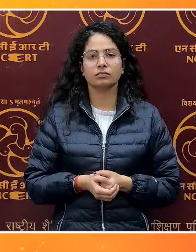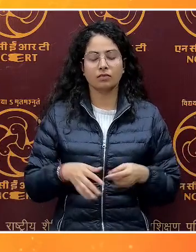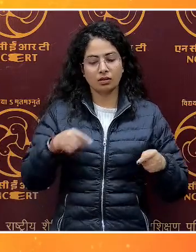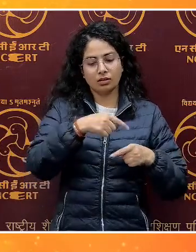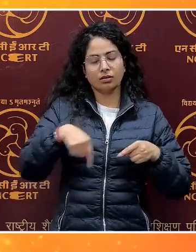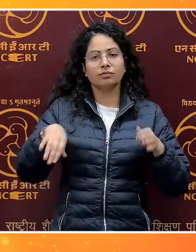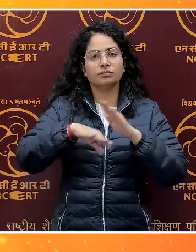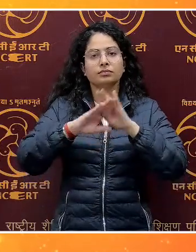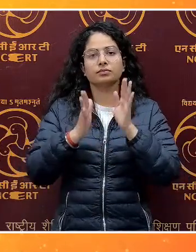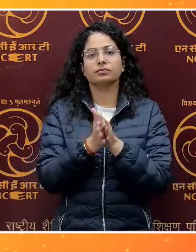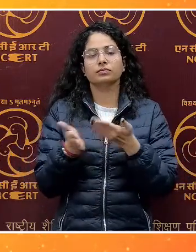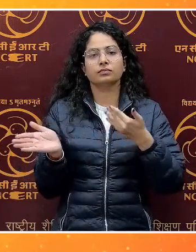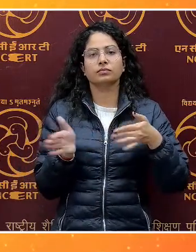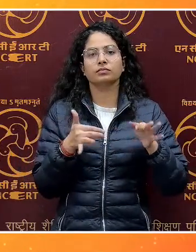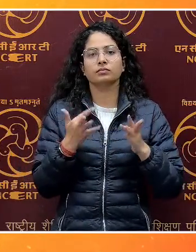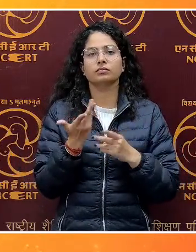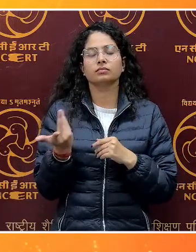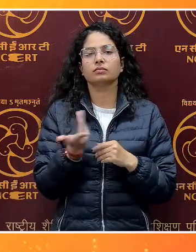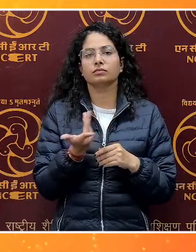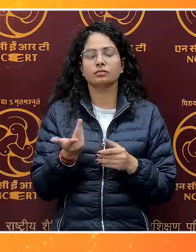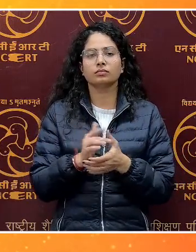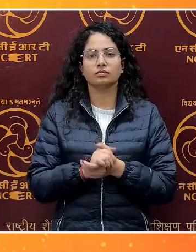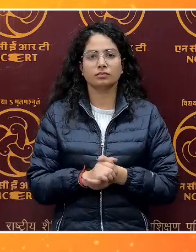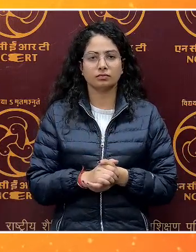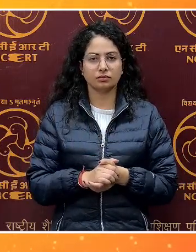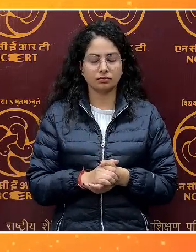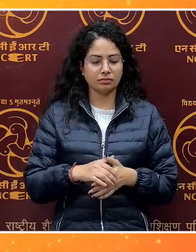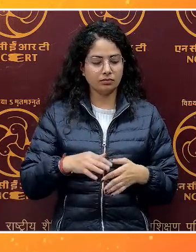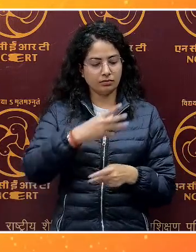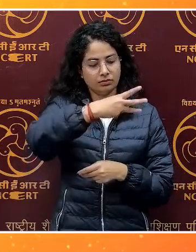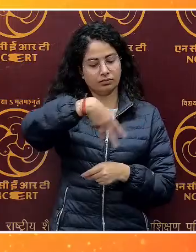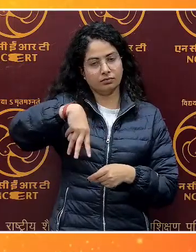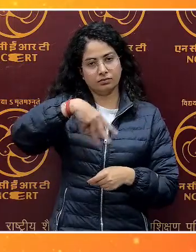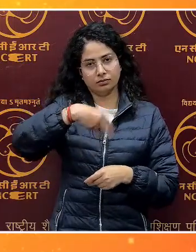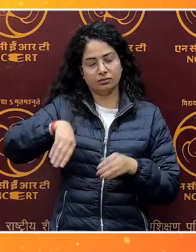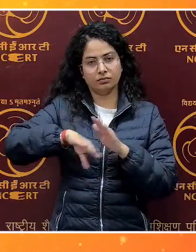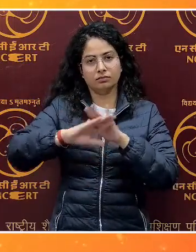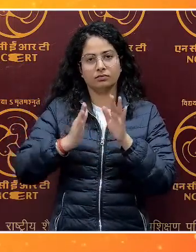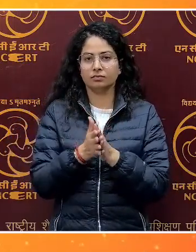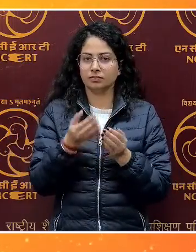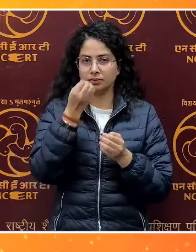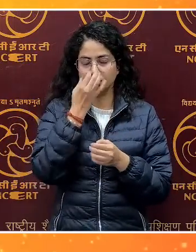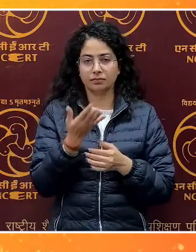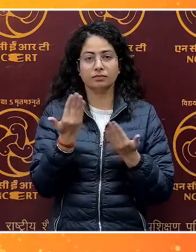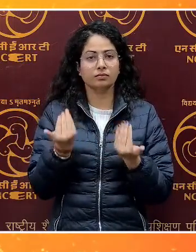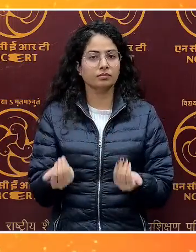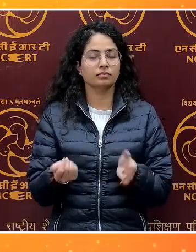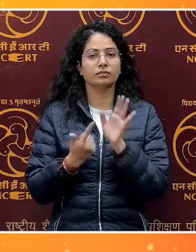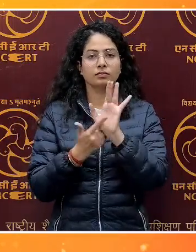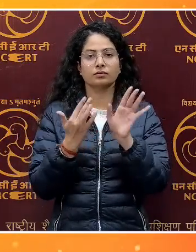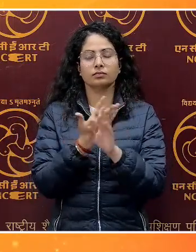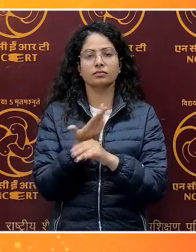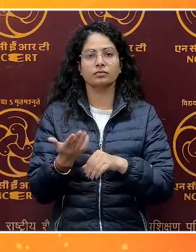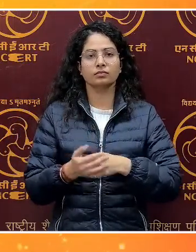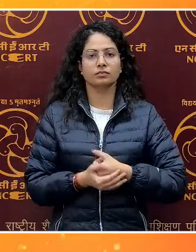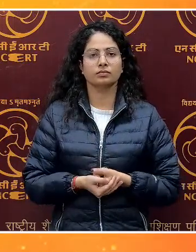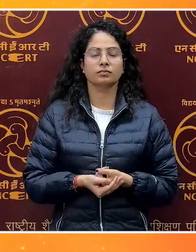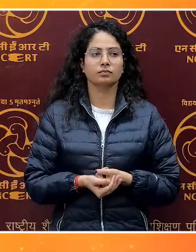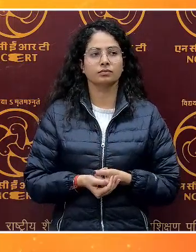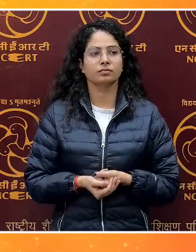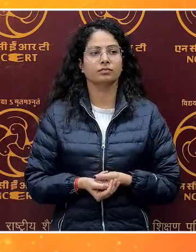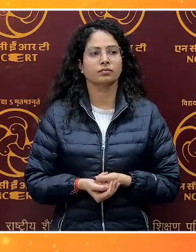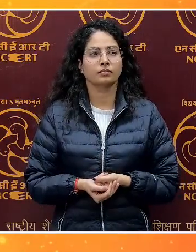equal to sum of the volumes of the two cones and a cylinder. Simple. Let me show you the model I have made for you